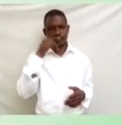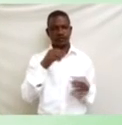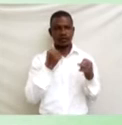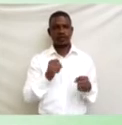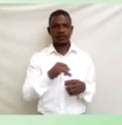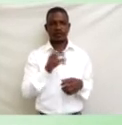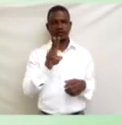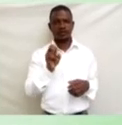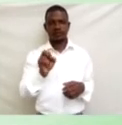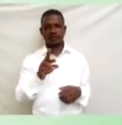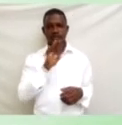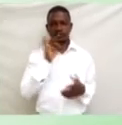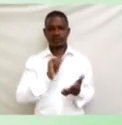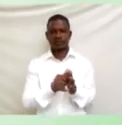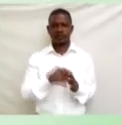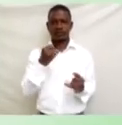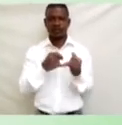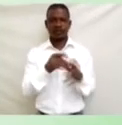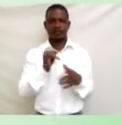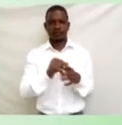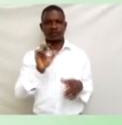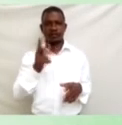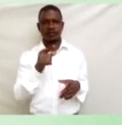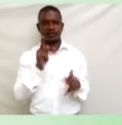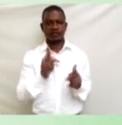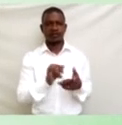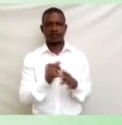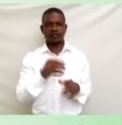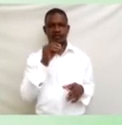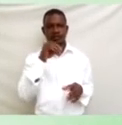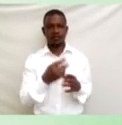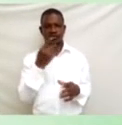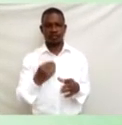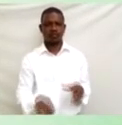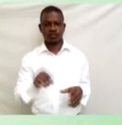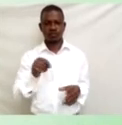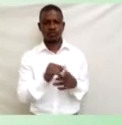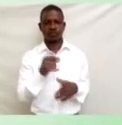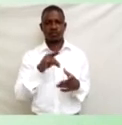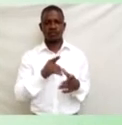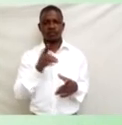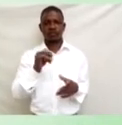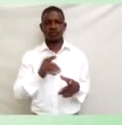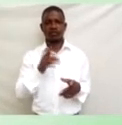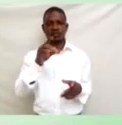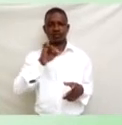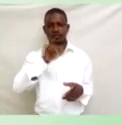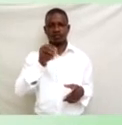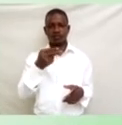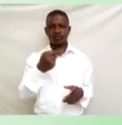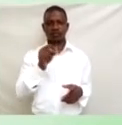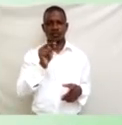3. For action verbs, the S in the third person is dropped. Example,